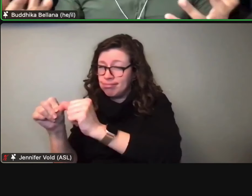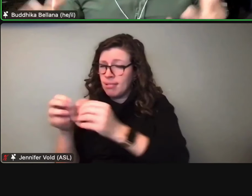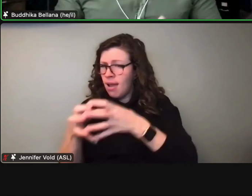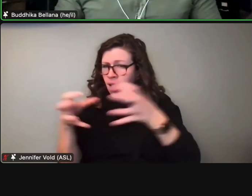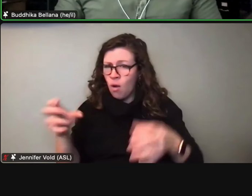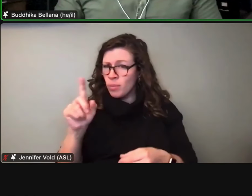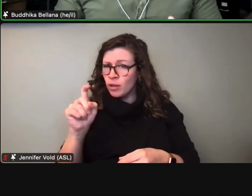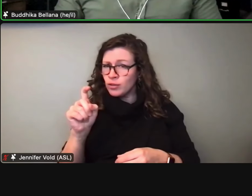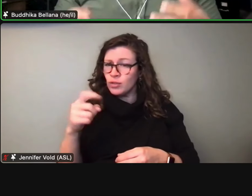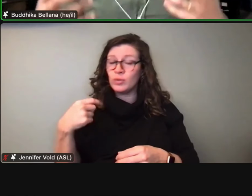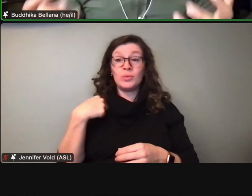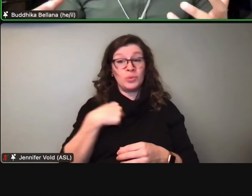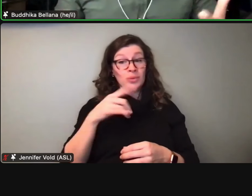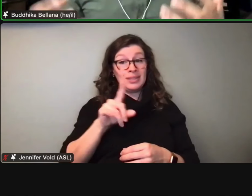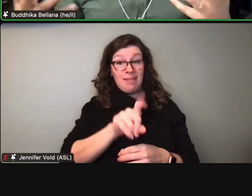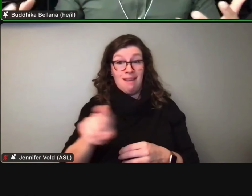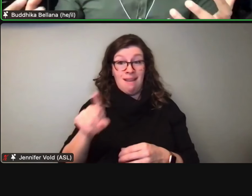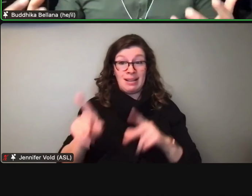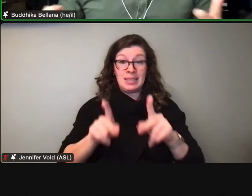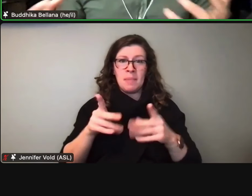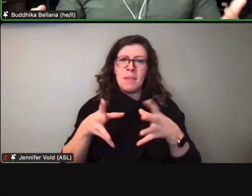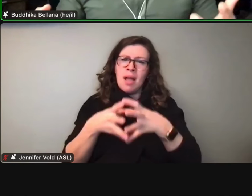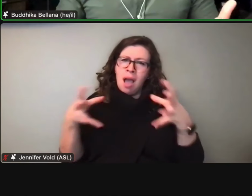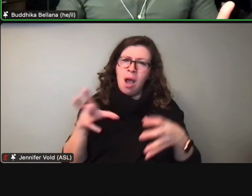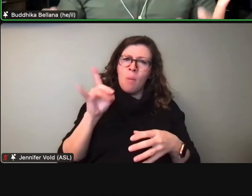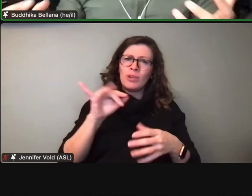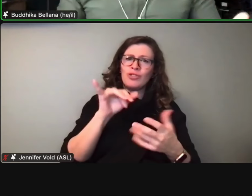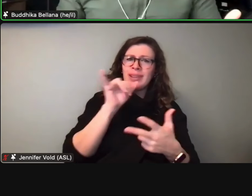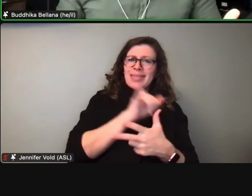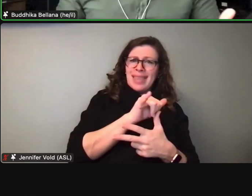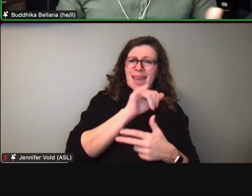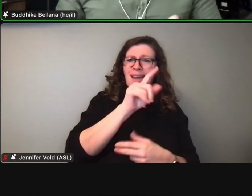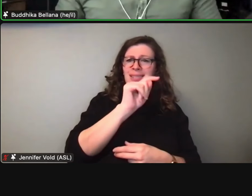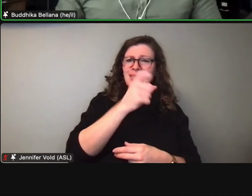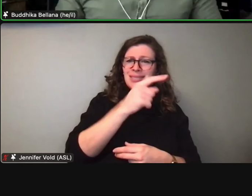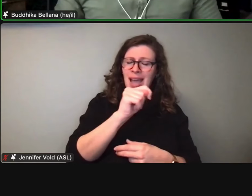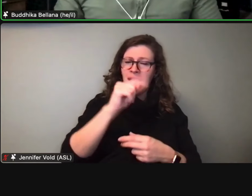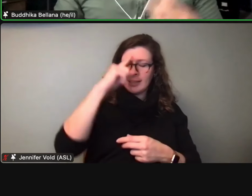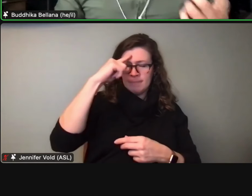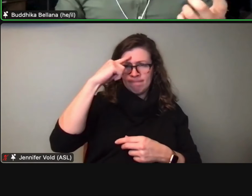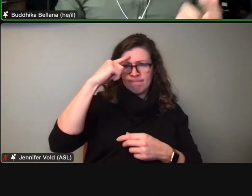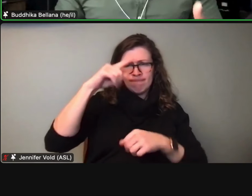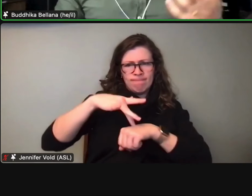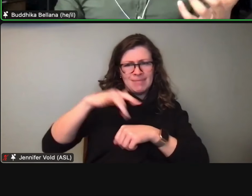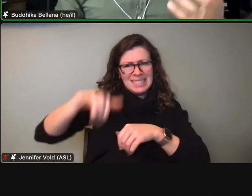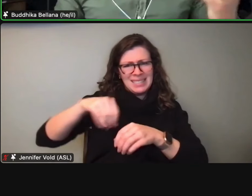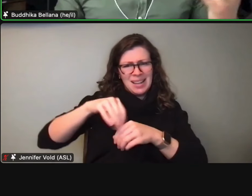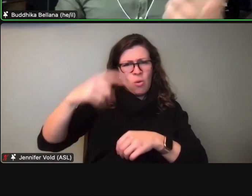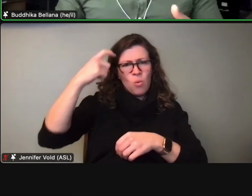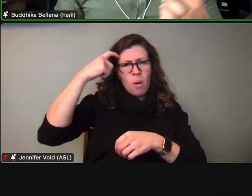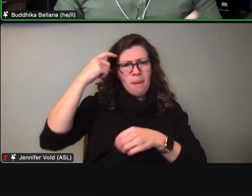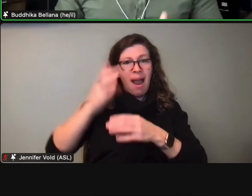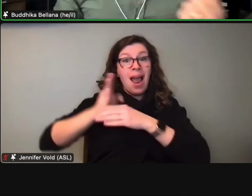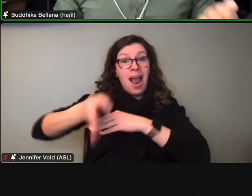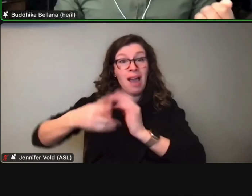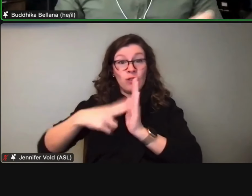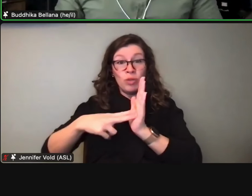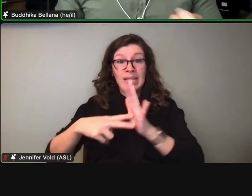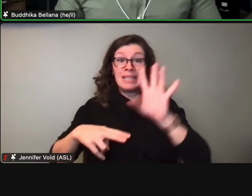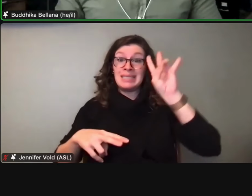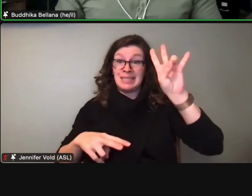asked our participants, in fact, to what extent did the text linger in your mind after reading it? And a 7, in this case, would mean